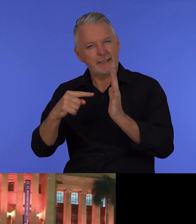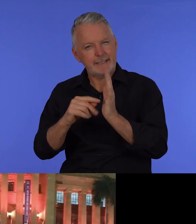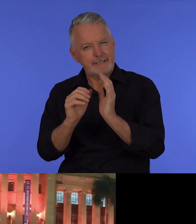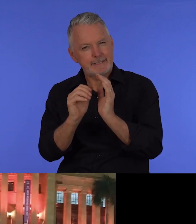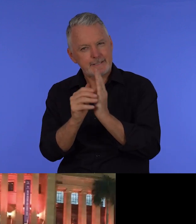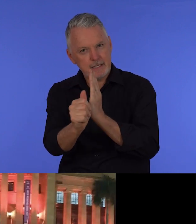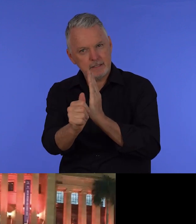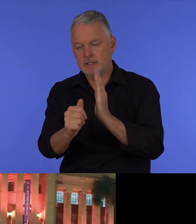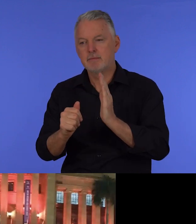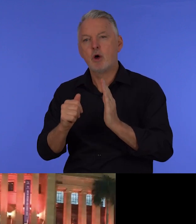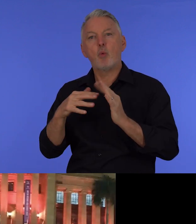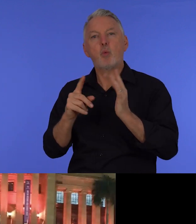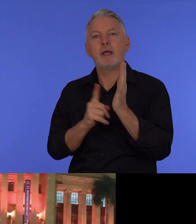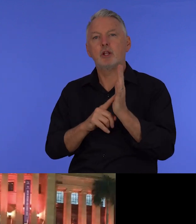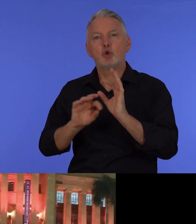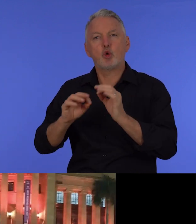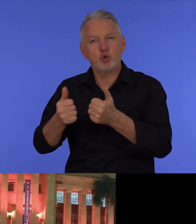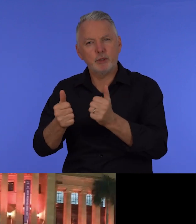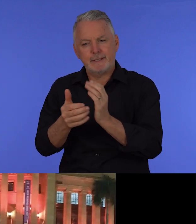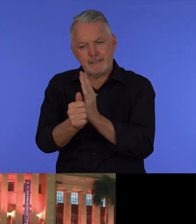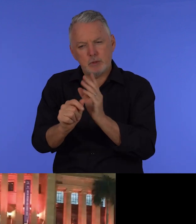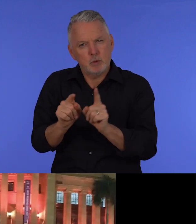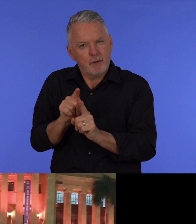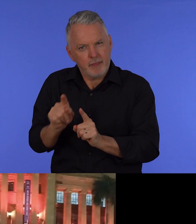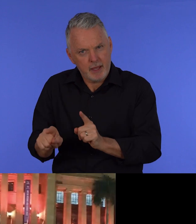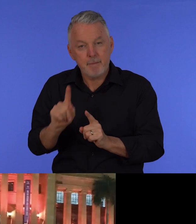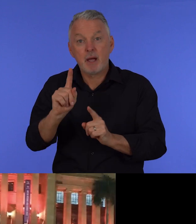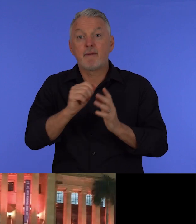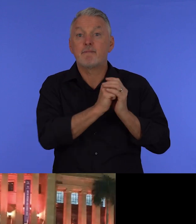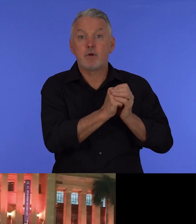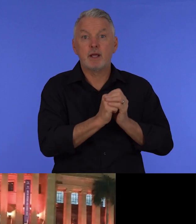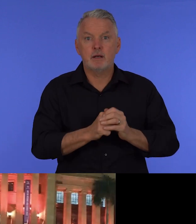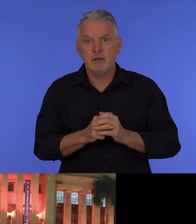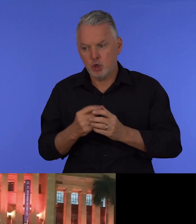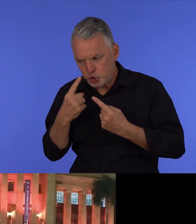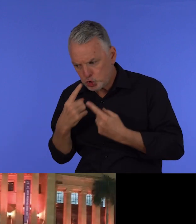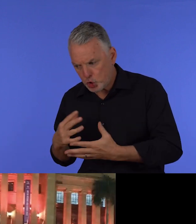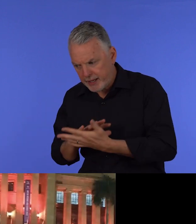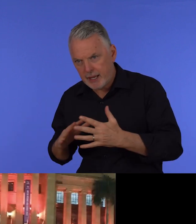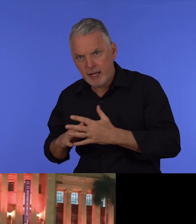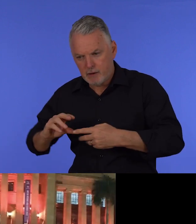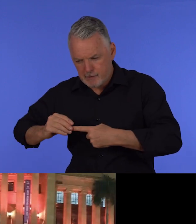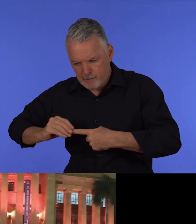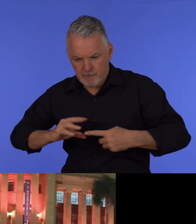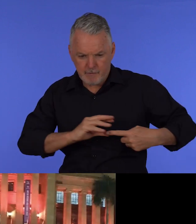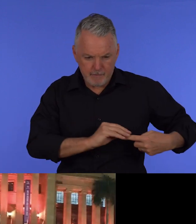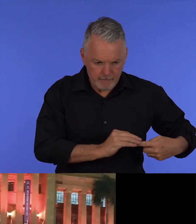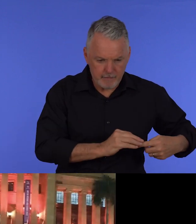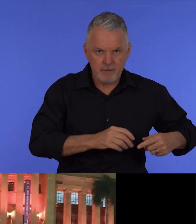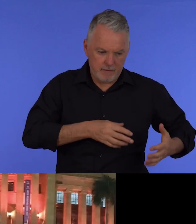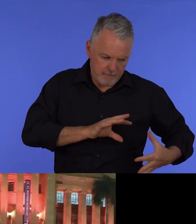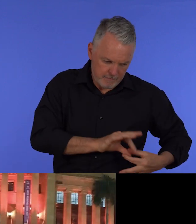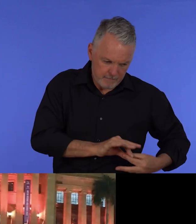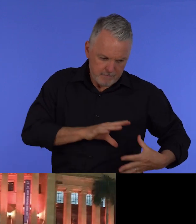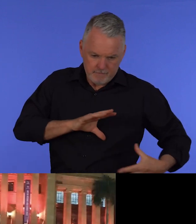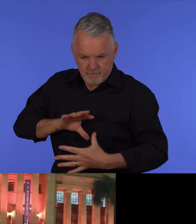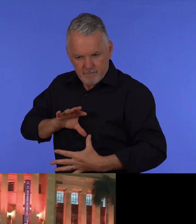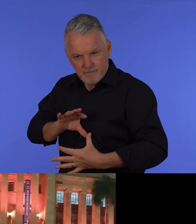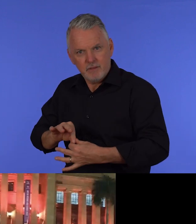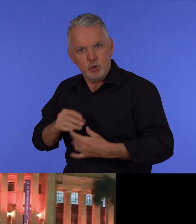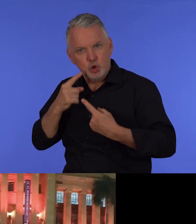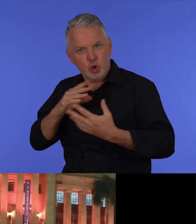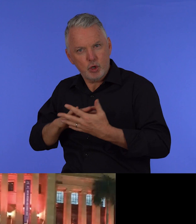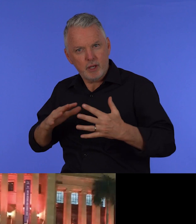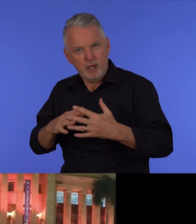the holders and things like that. And Will's fine motor isn't really up for that. And his friend just helped him, went through it all and stuck with